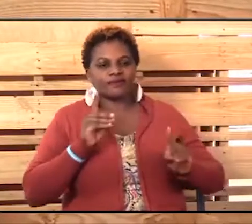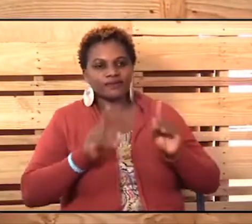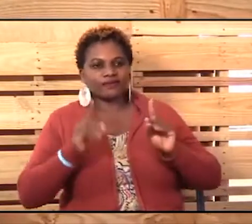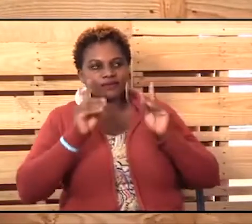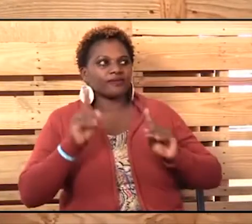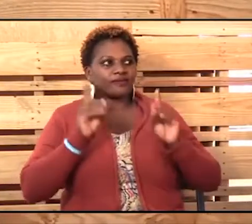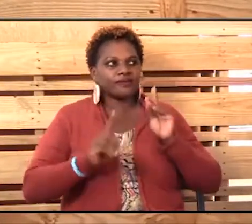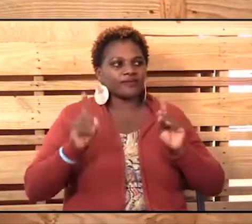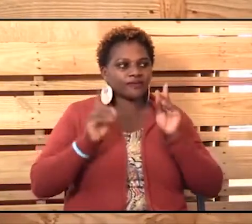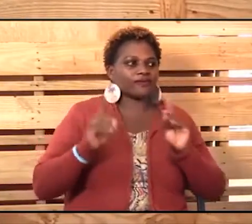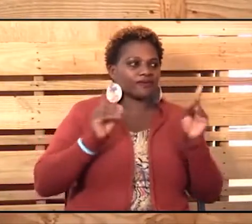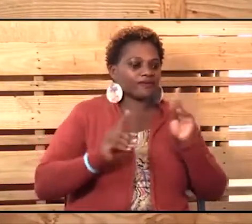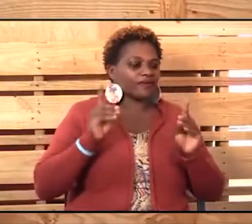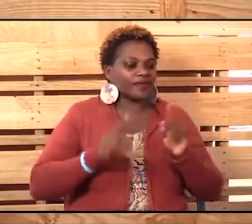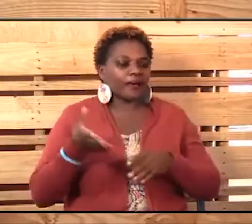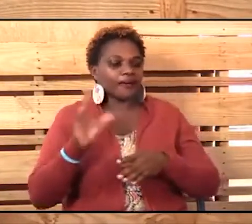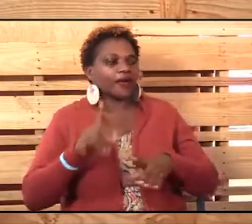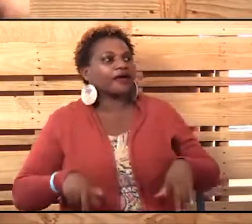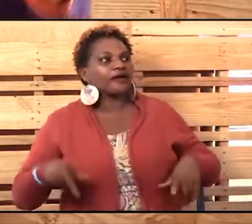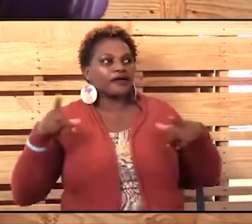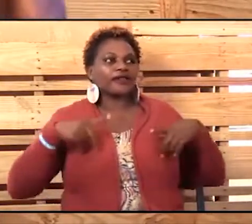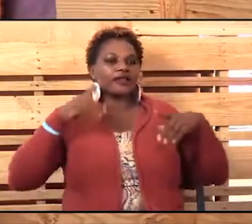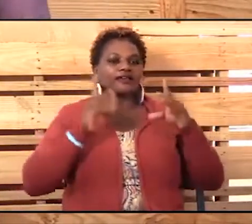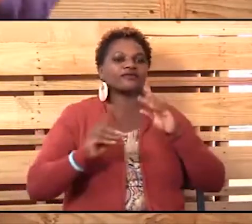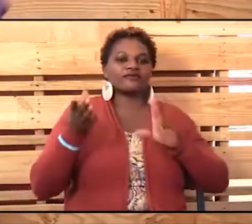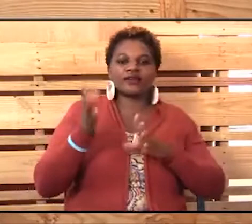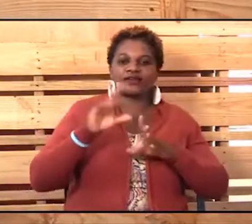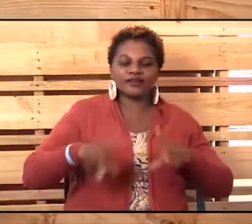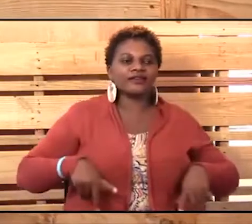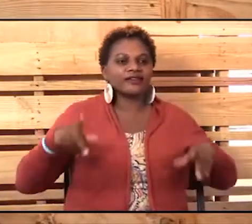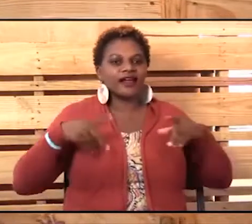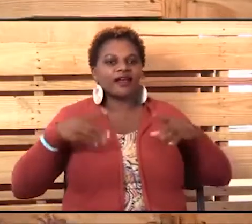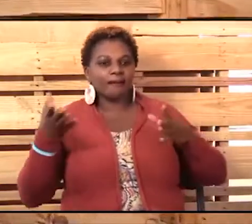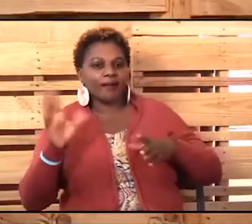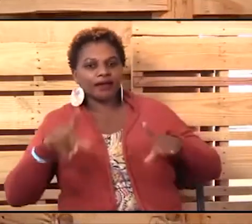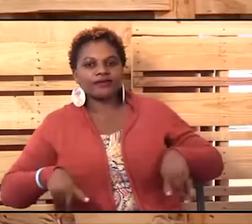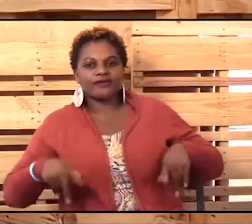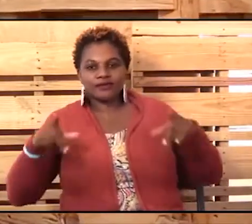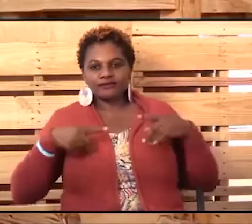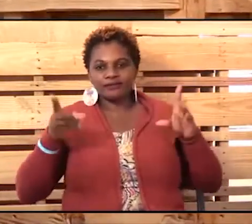please do. Oh, thank you.